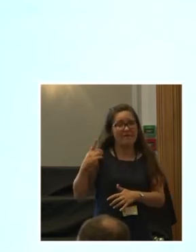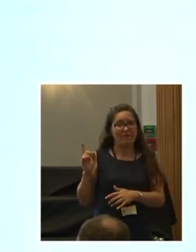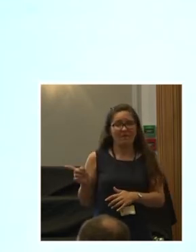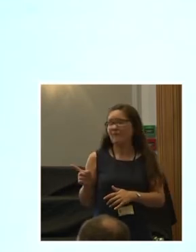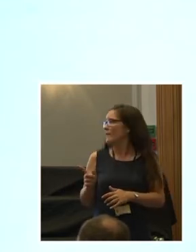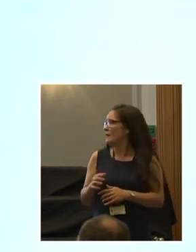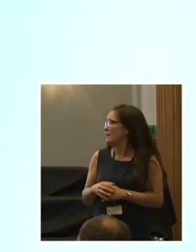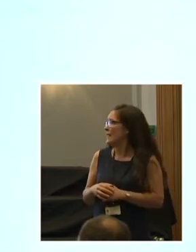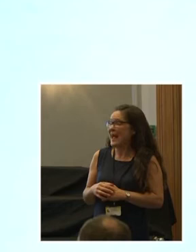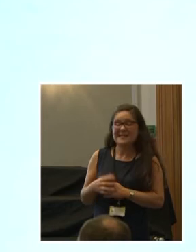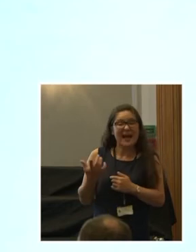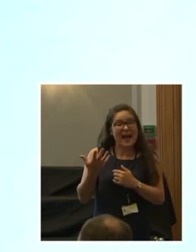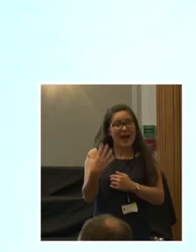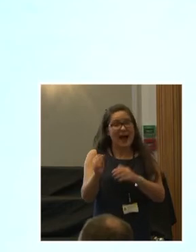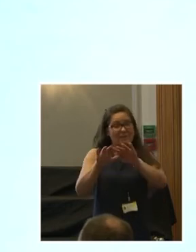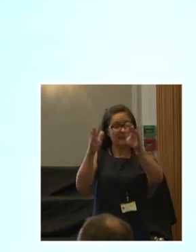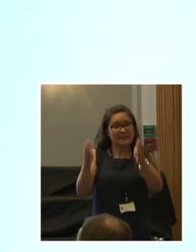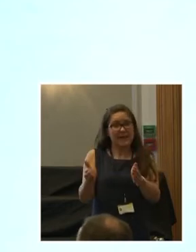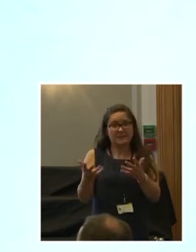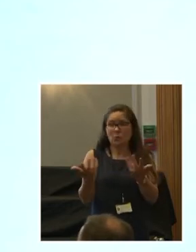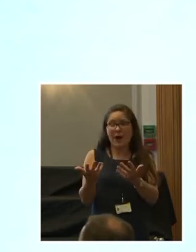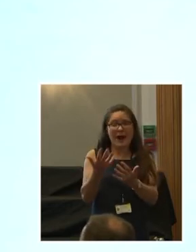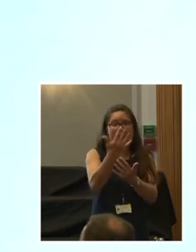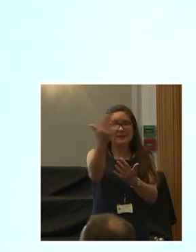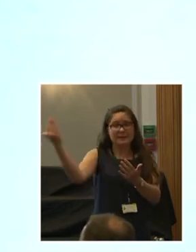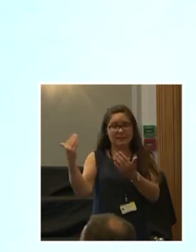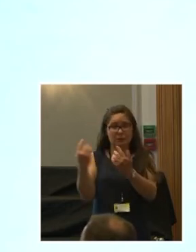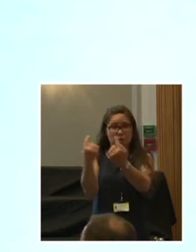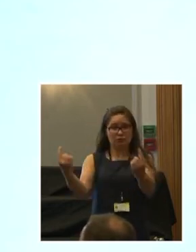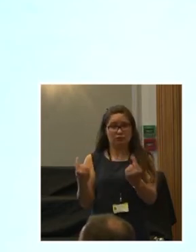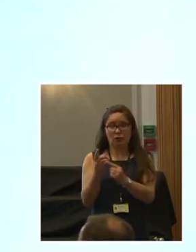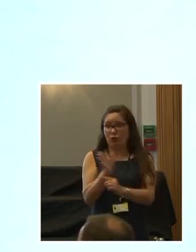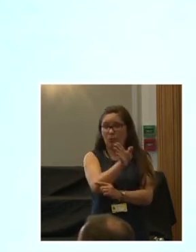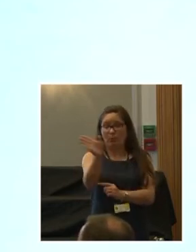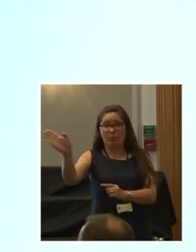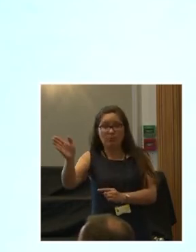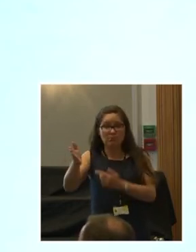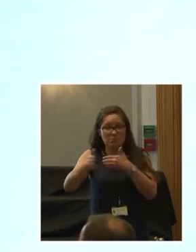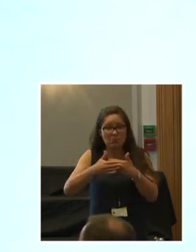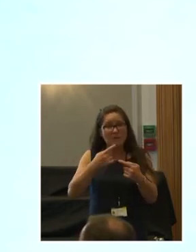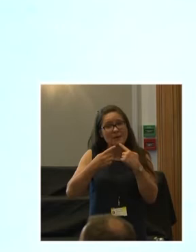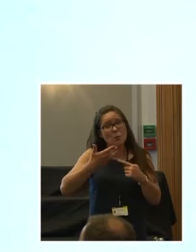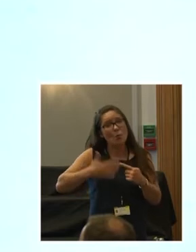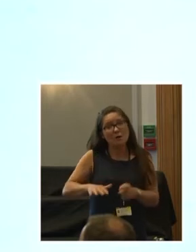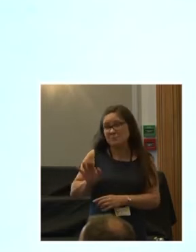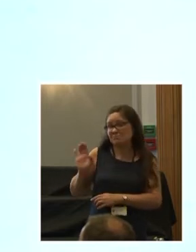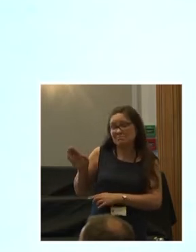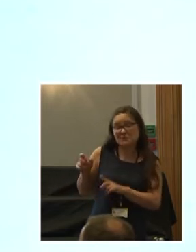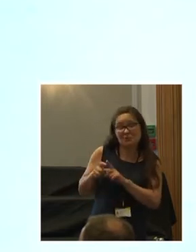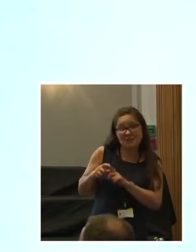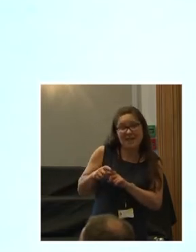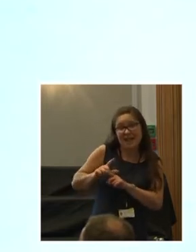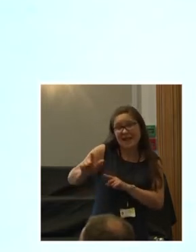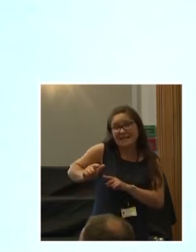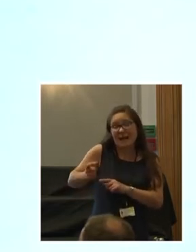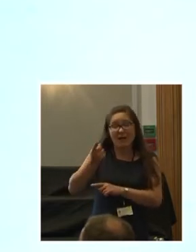the exhibition hall. So for any of your technology needs, you can speak to Davinder or his colleagues who are in the room with us as well. So for this